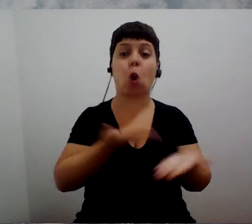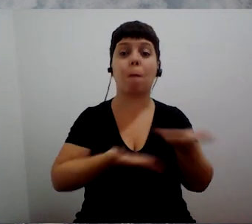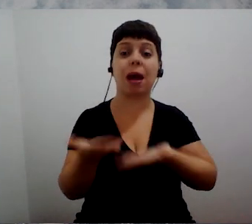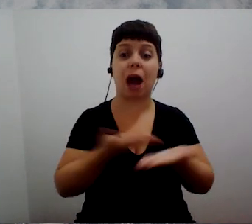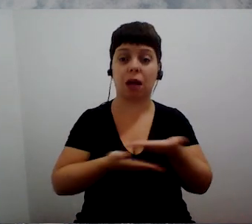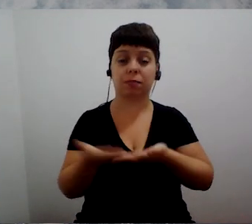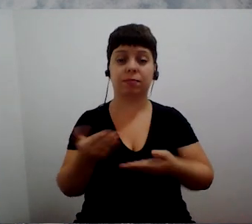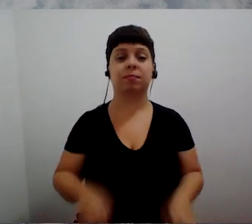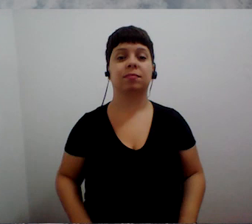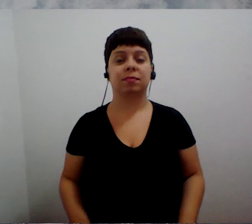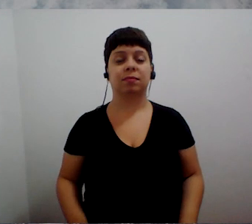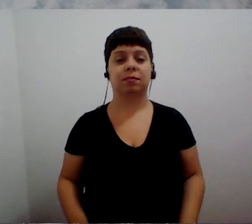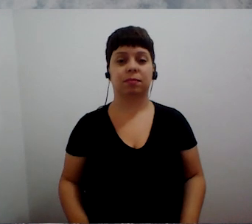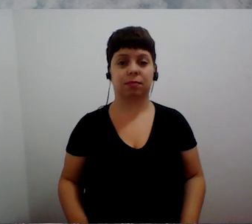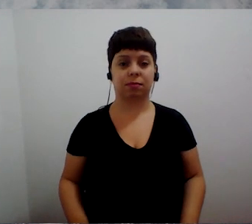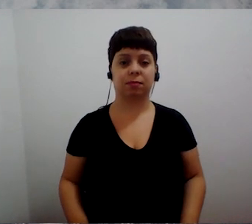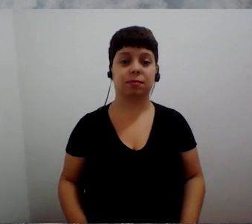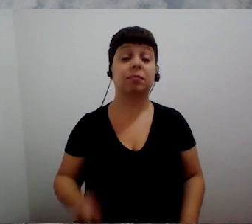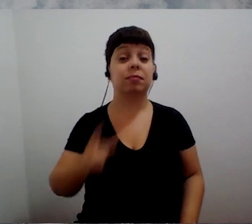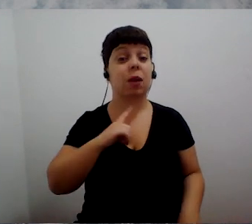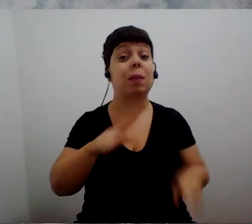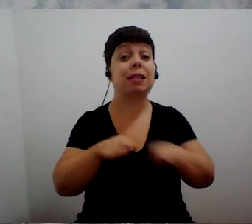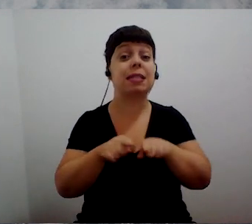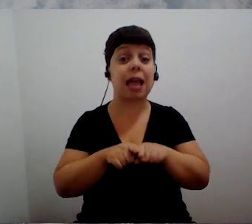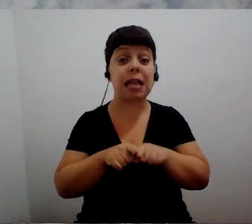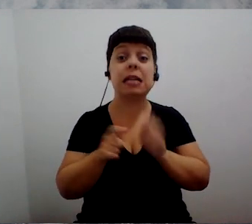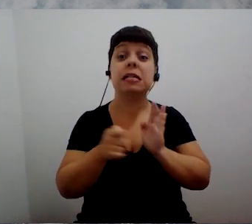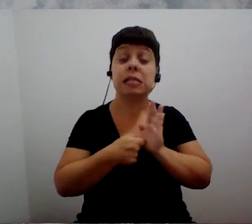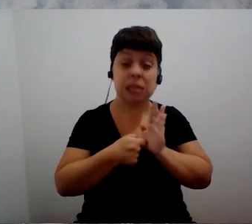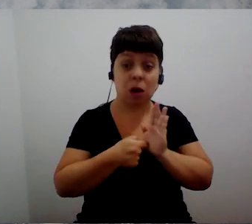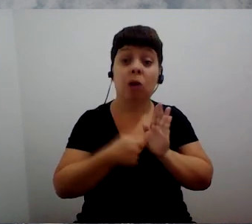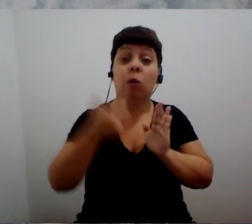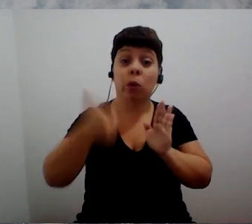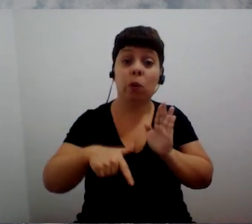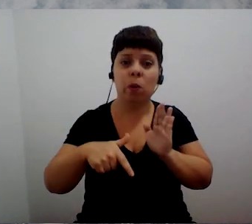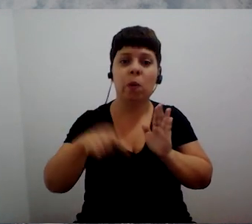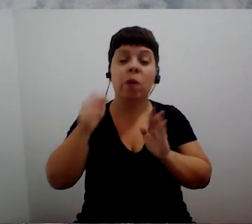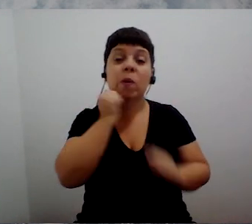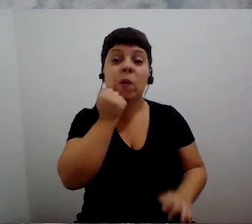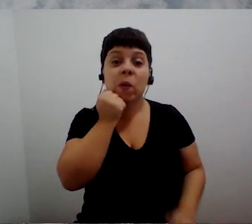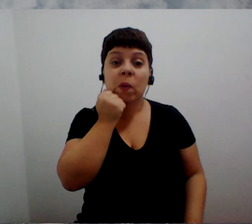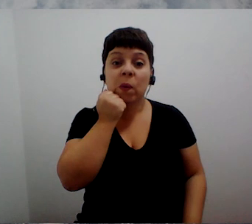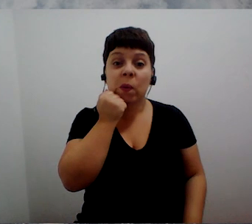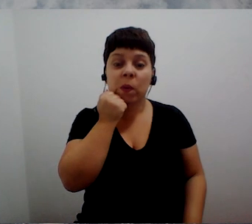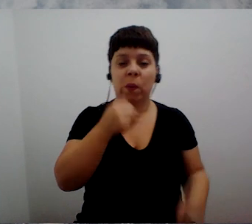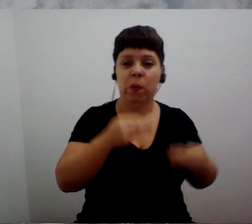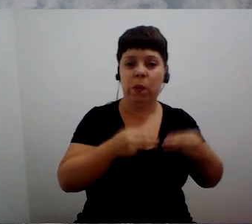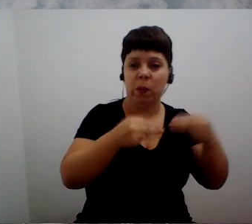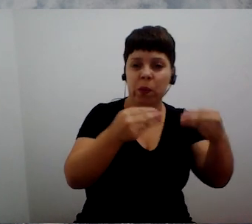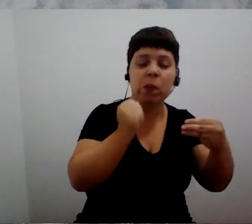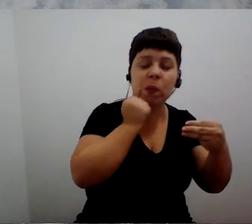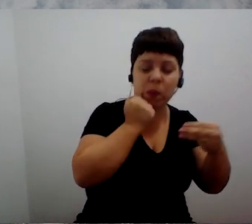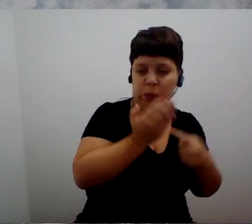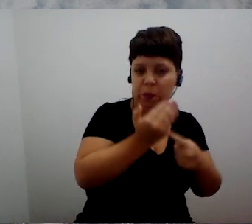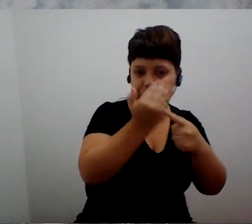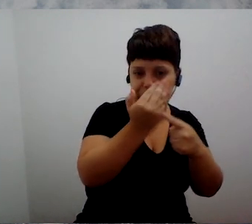have also ongoing cooperation and recently renewed our MOU on science between our ministries of science,